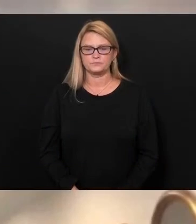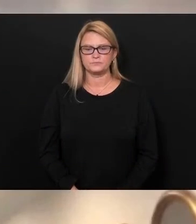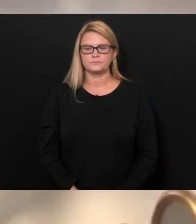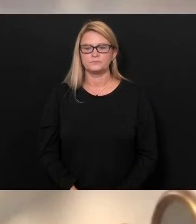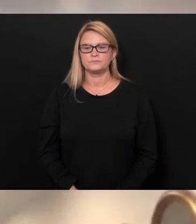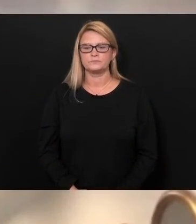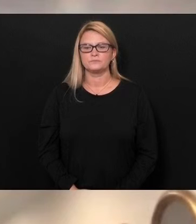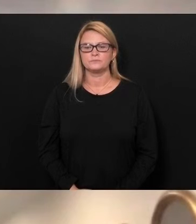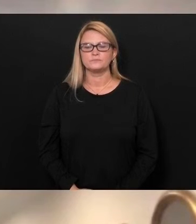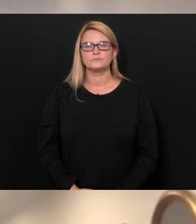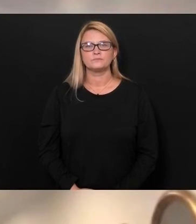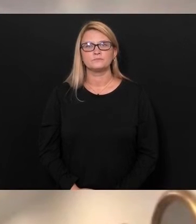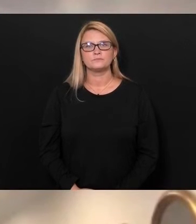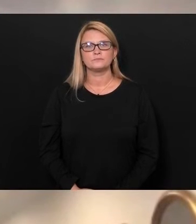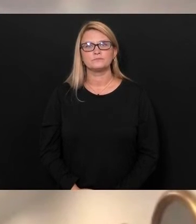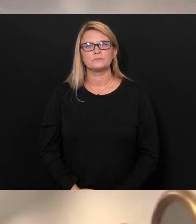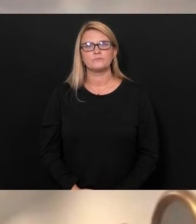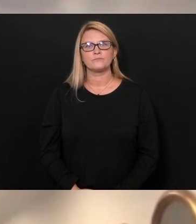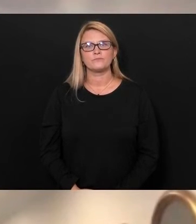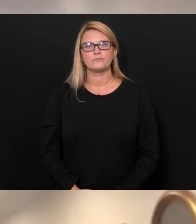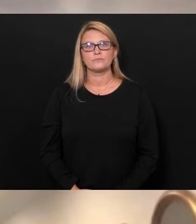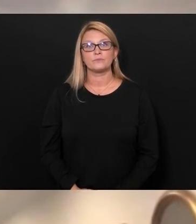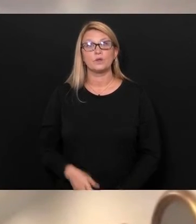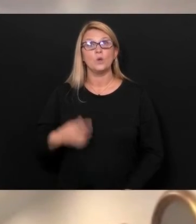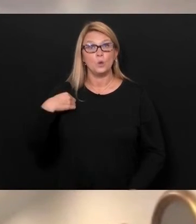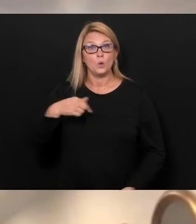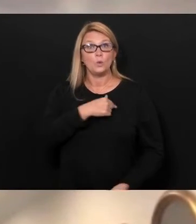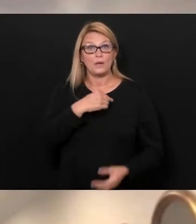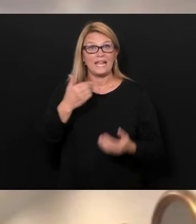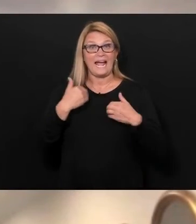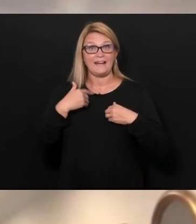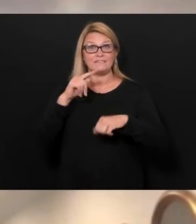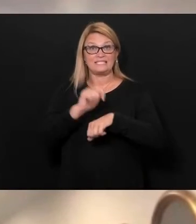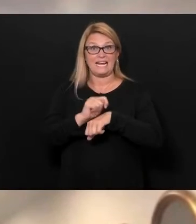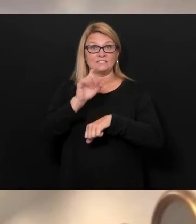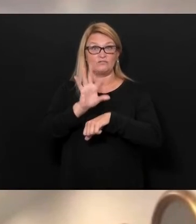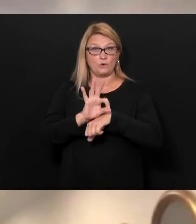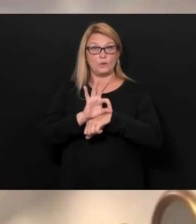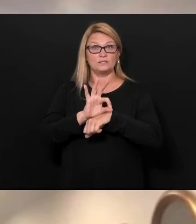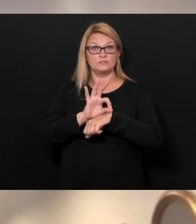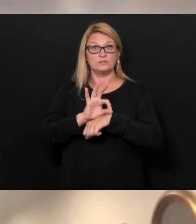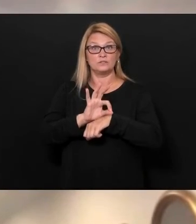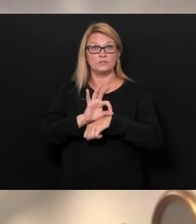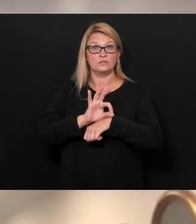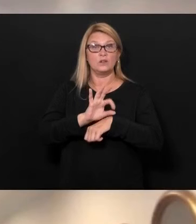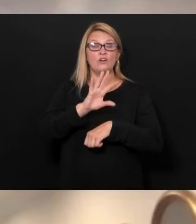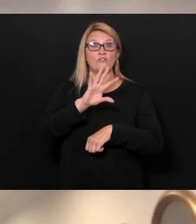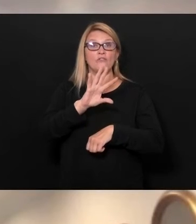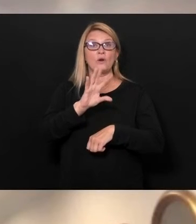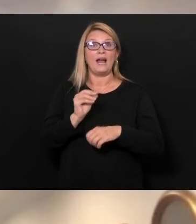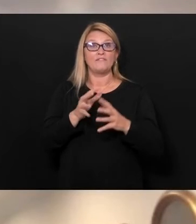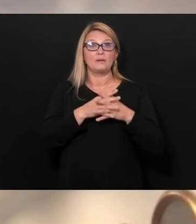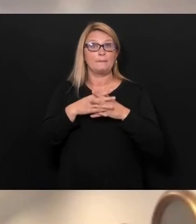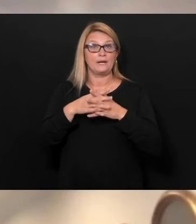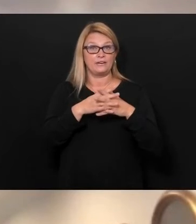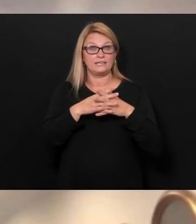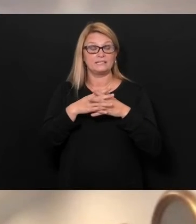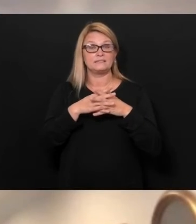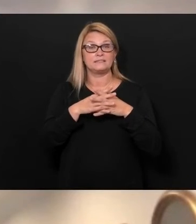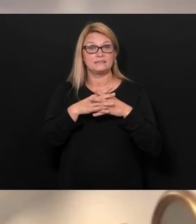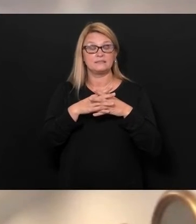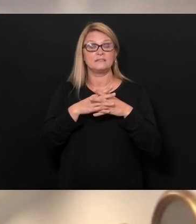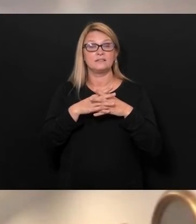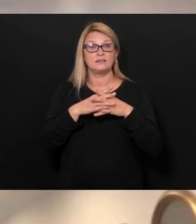So we have a African-American task force, and we certainly are very committed